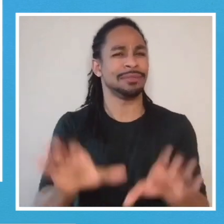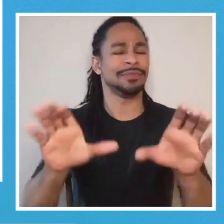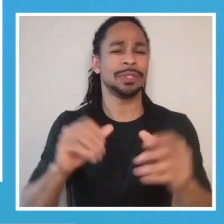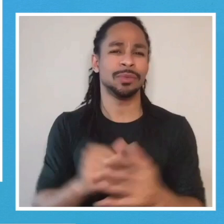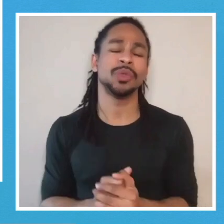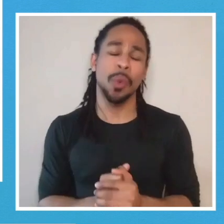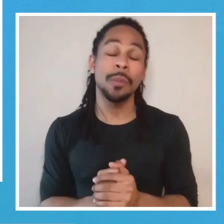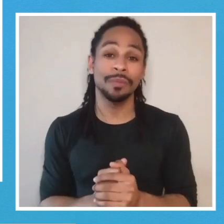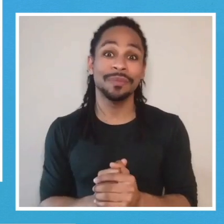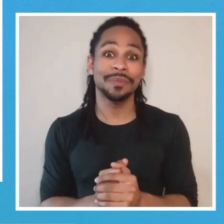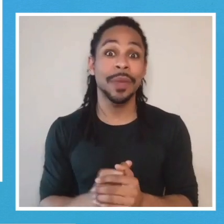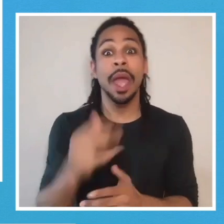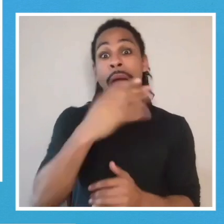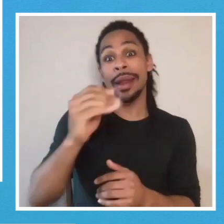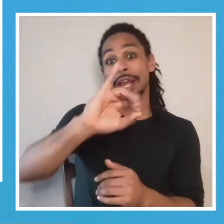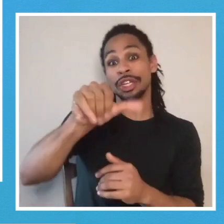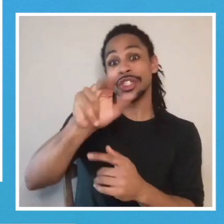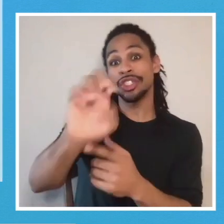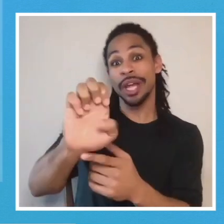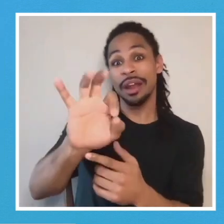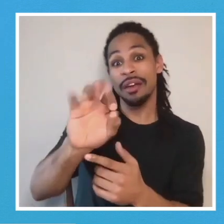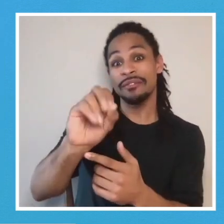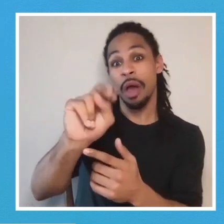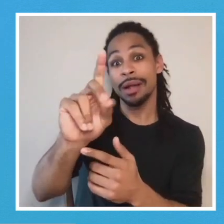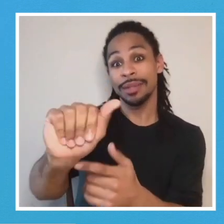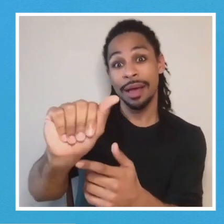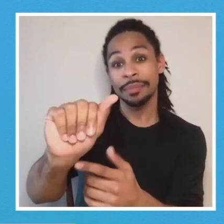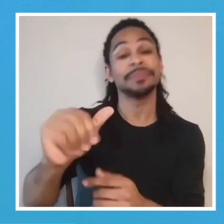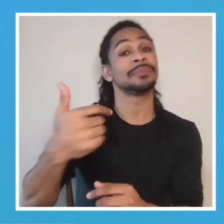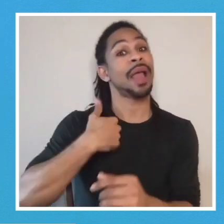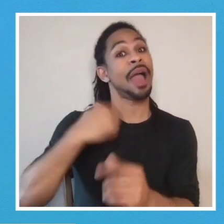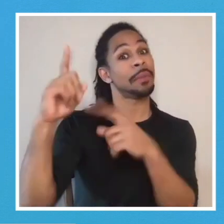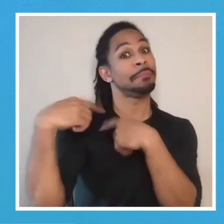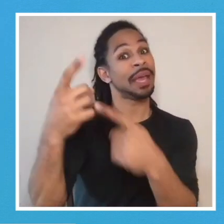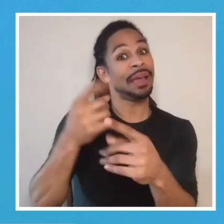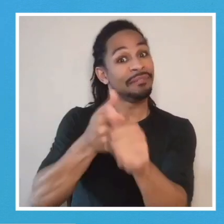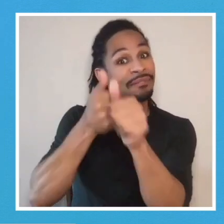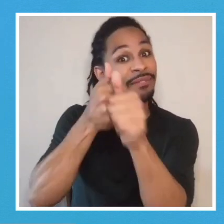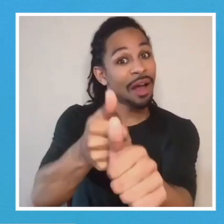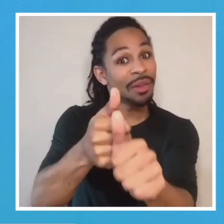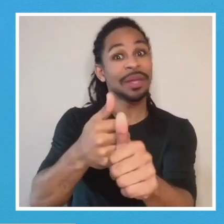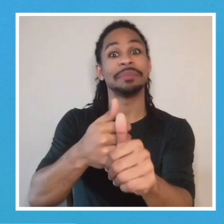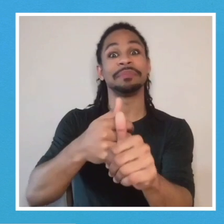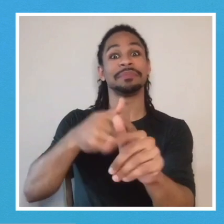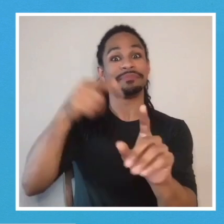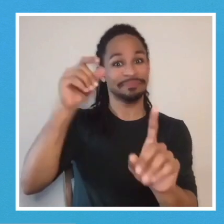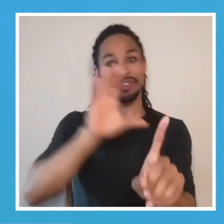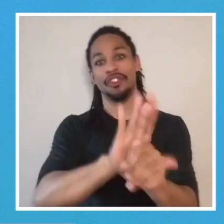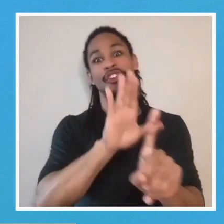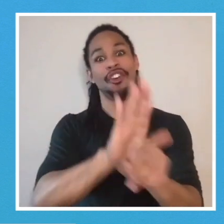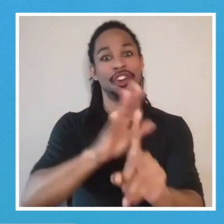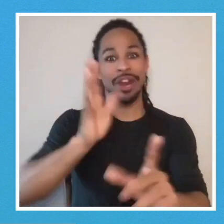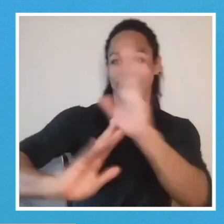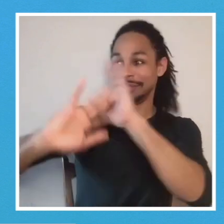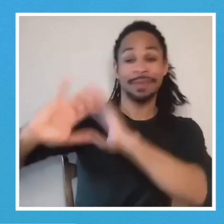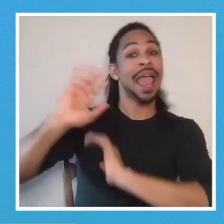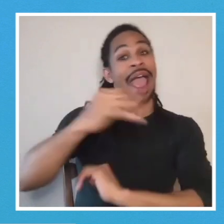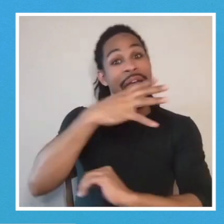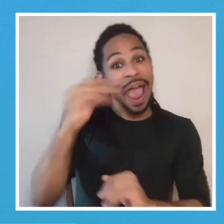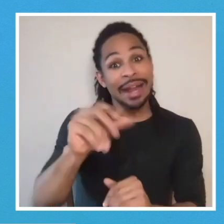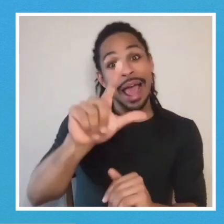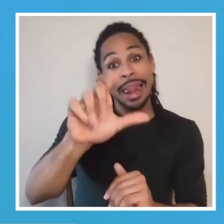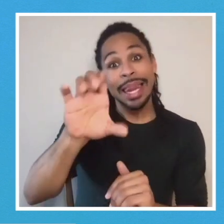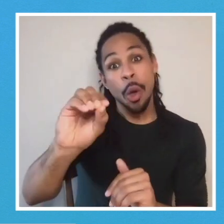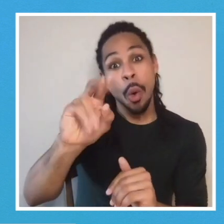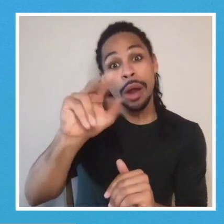So then there's Jane Fonda, who I've been following in her footsteps with this, and Leonardo DiCaprio, who's been